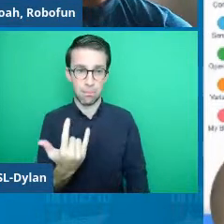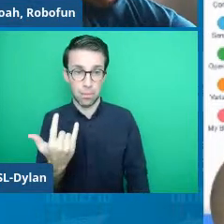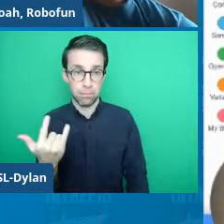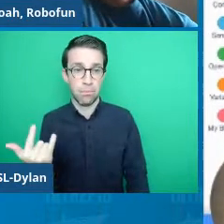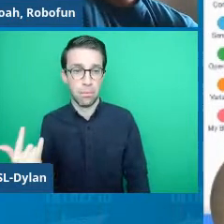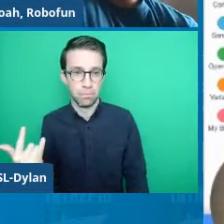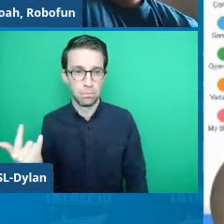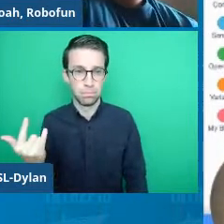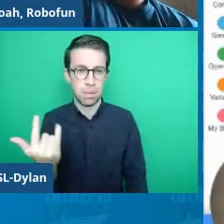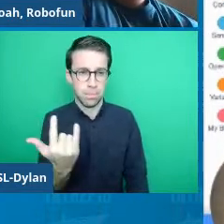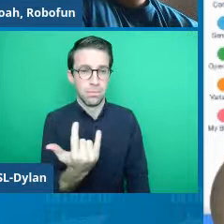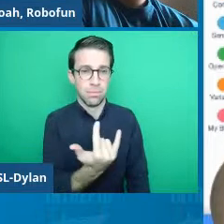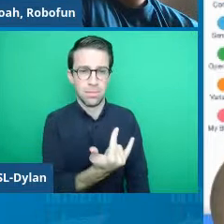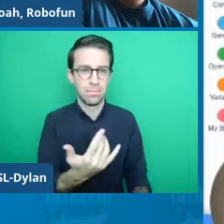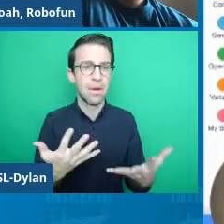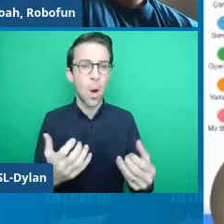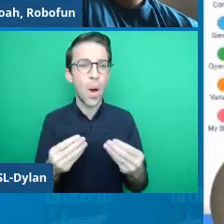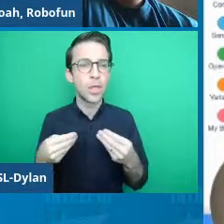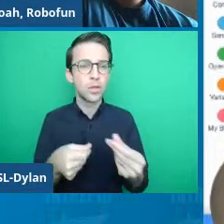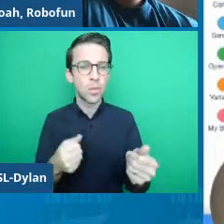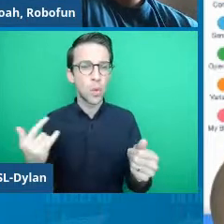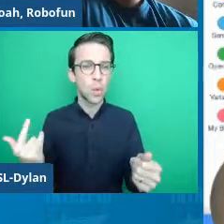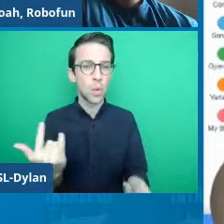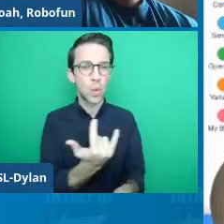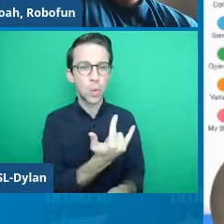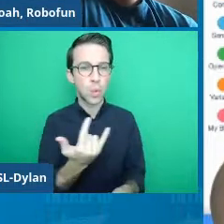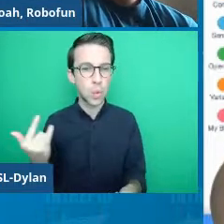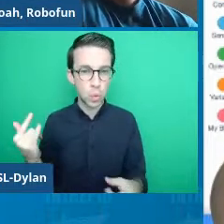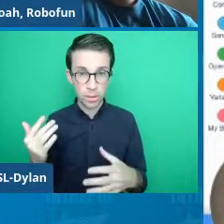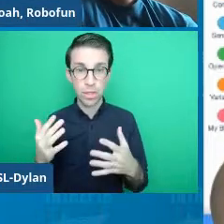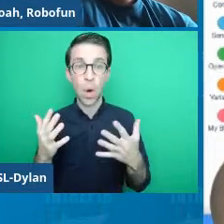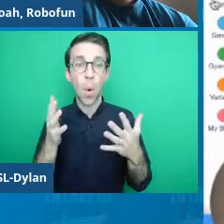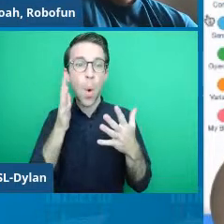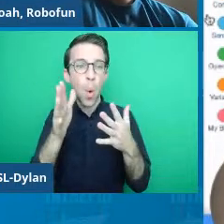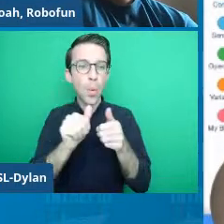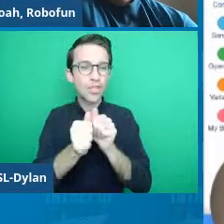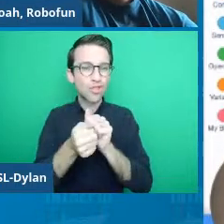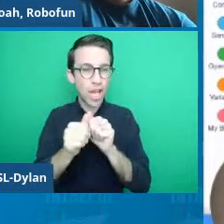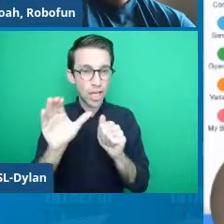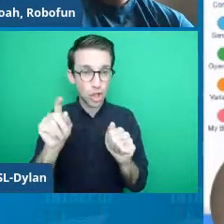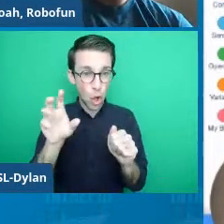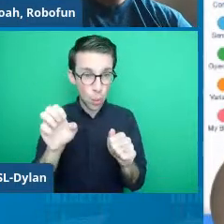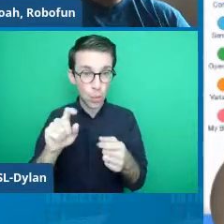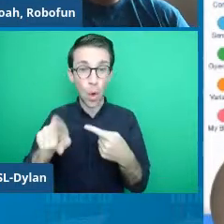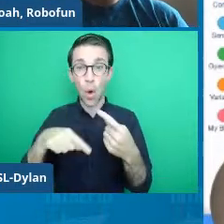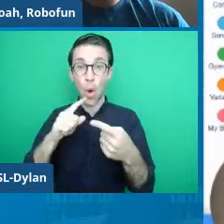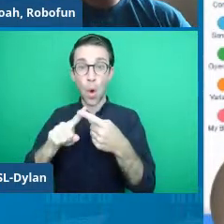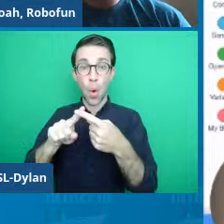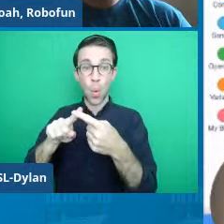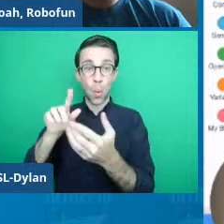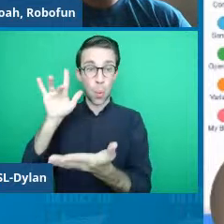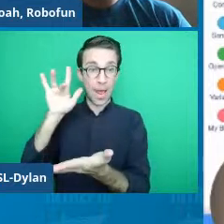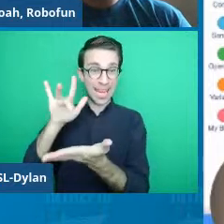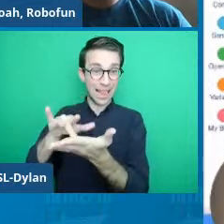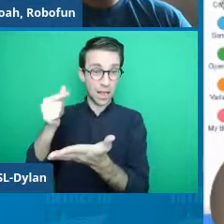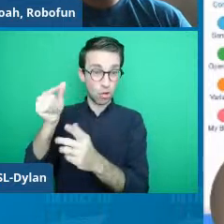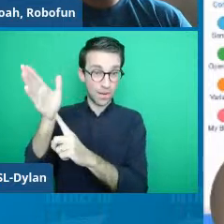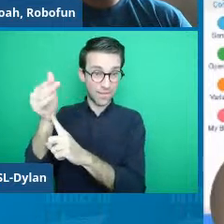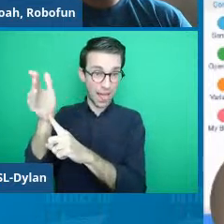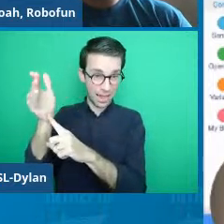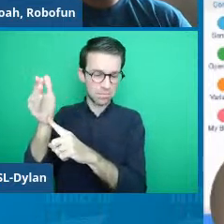I'm going to do an even more advanced code. I'm going to say when green flag is clicked, that's when I start my